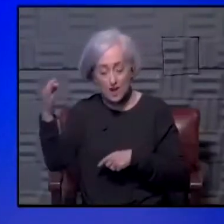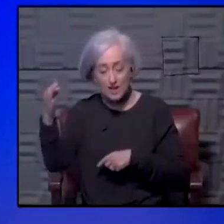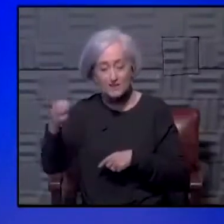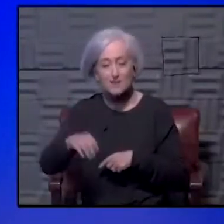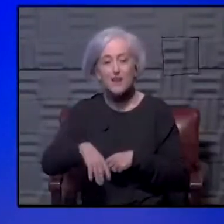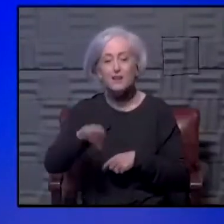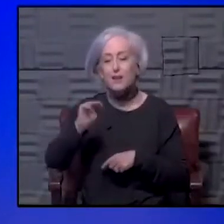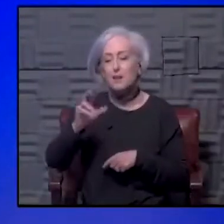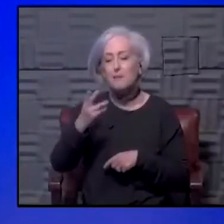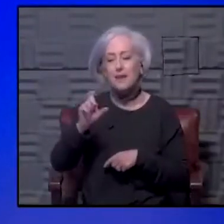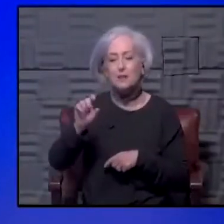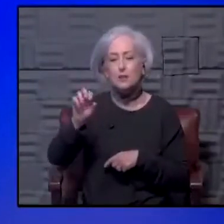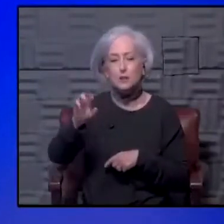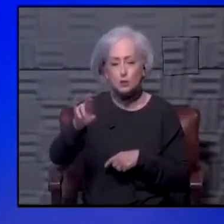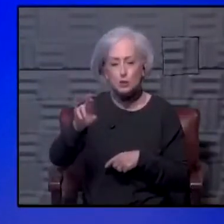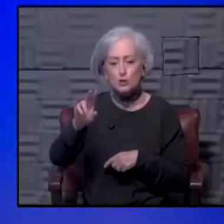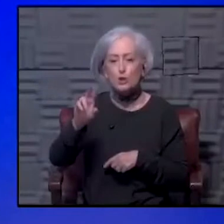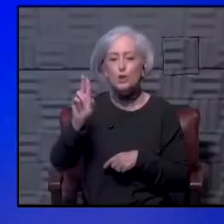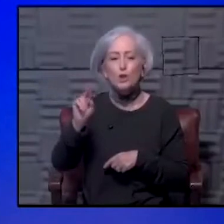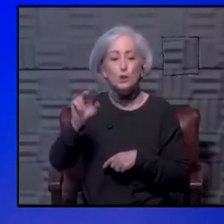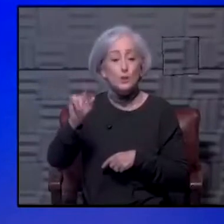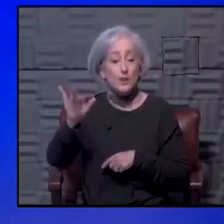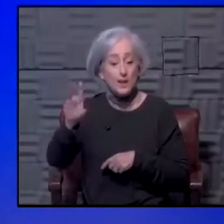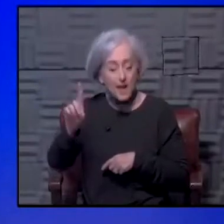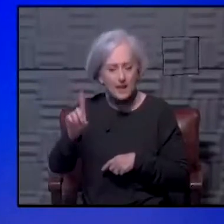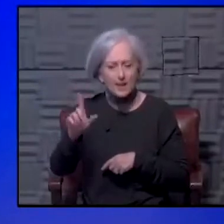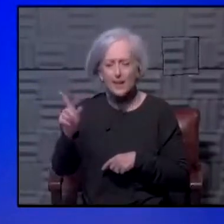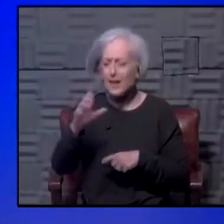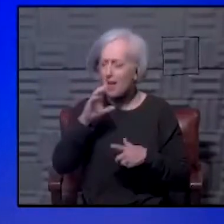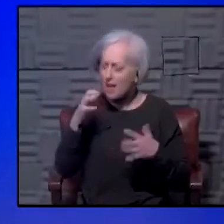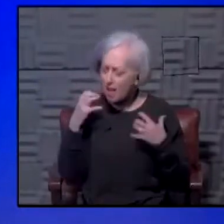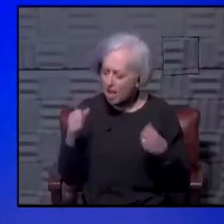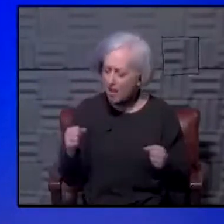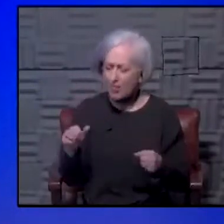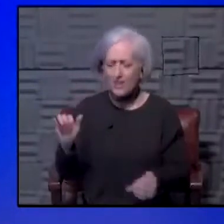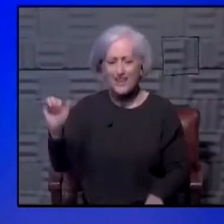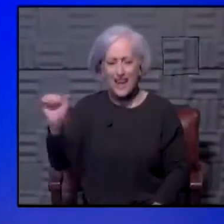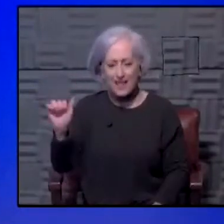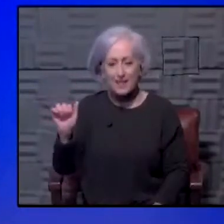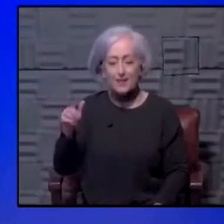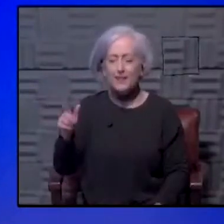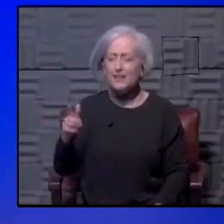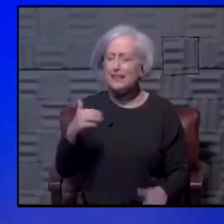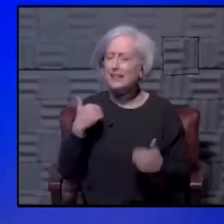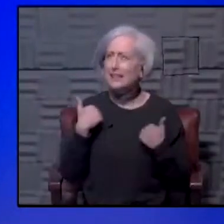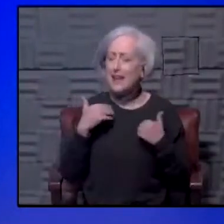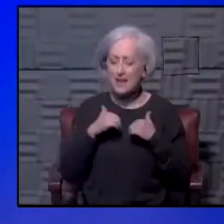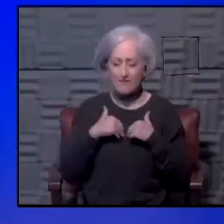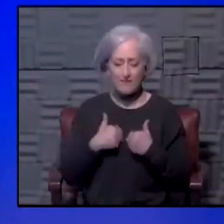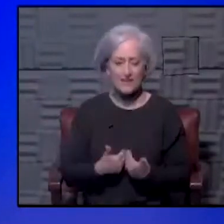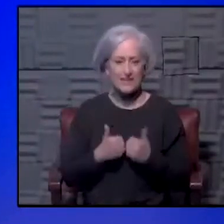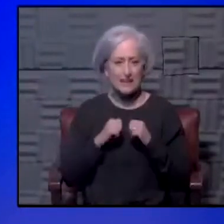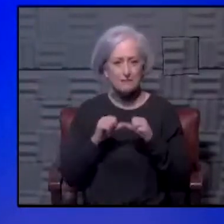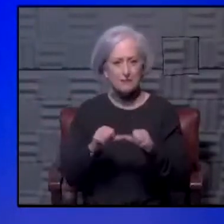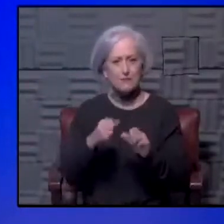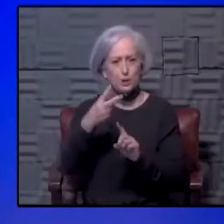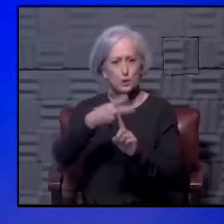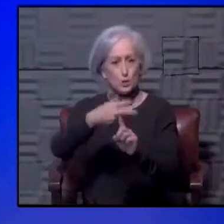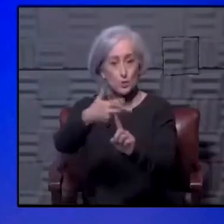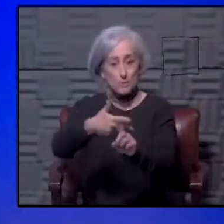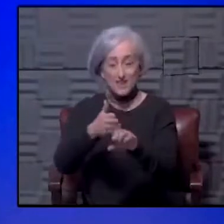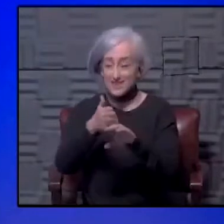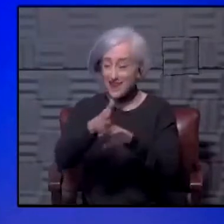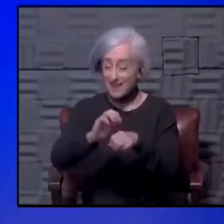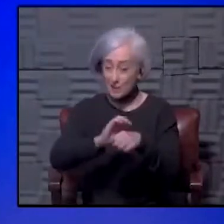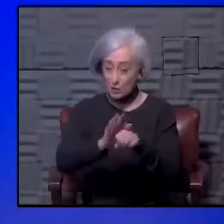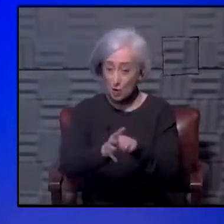had very mild disease, young, healthy, world-class athlete. And he had fatigue for 2 or 3 months even after that. So it